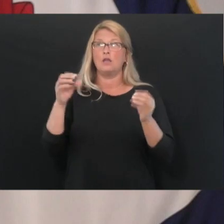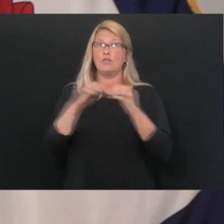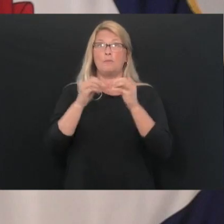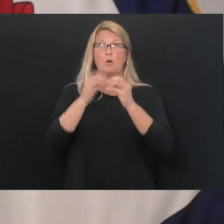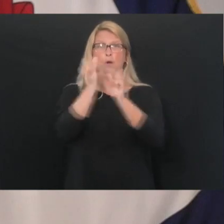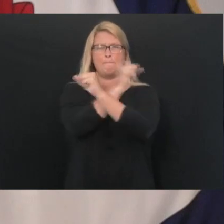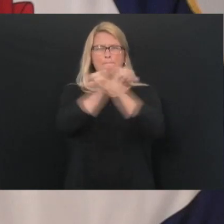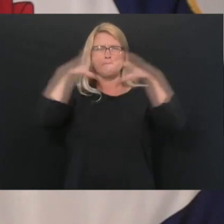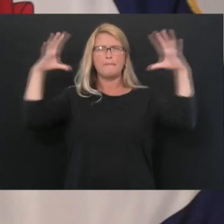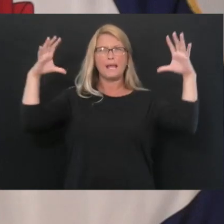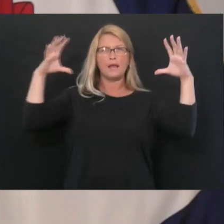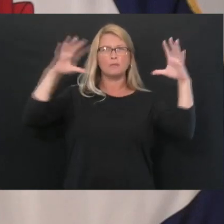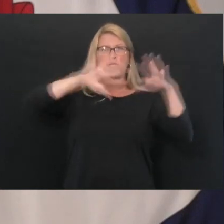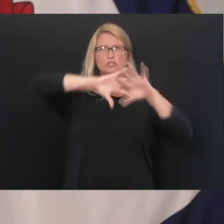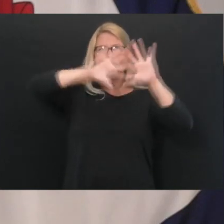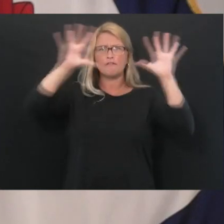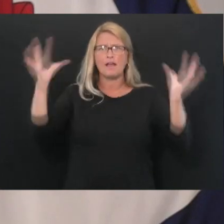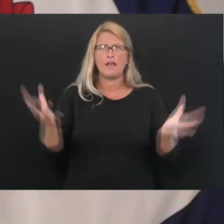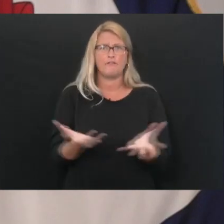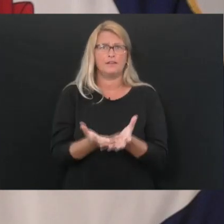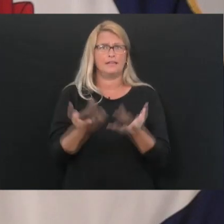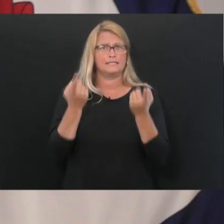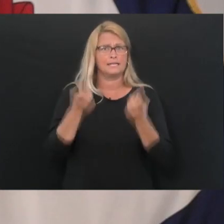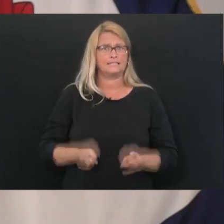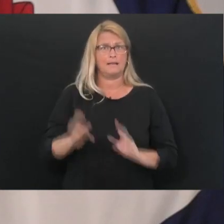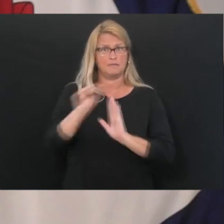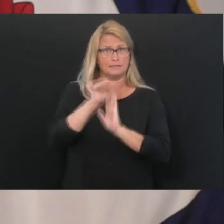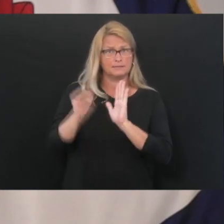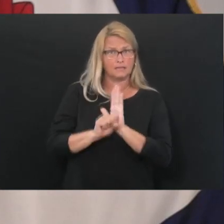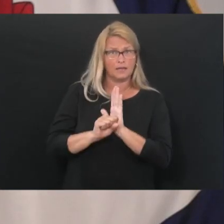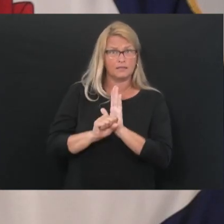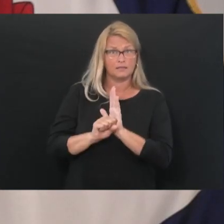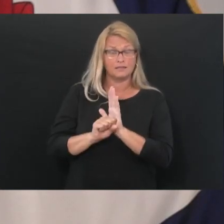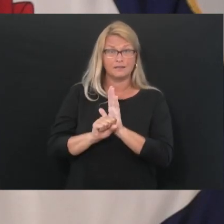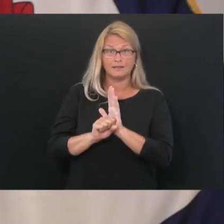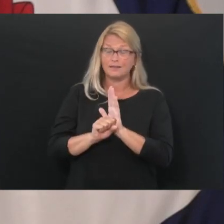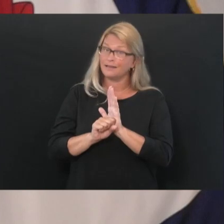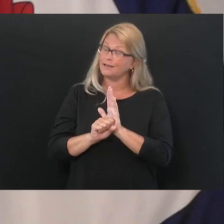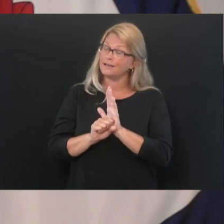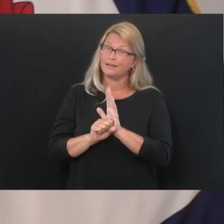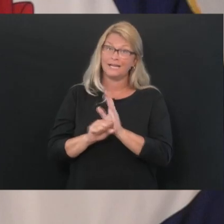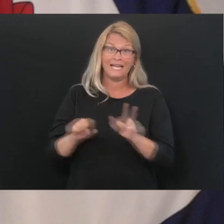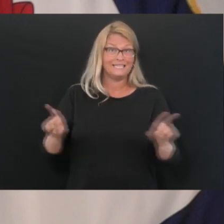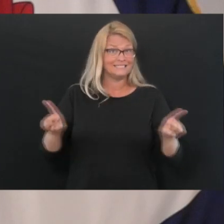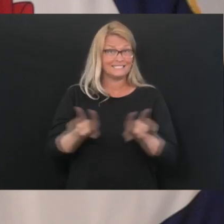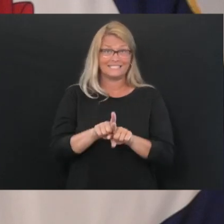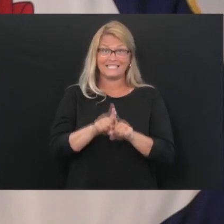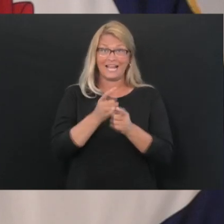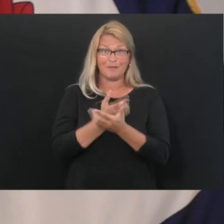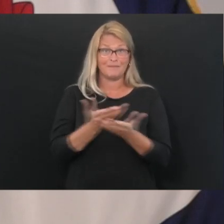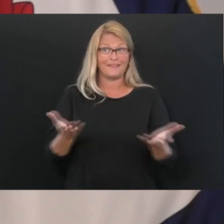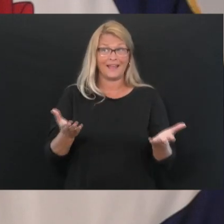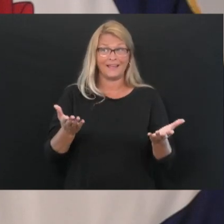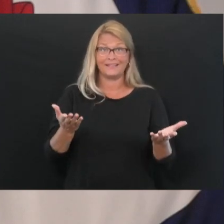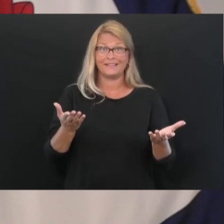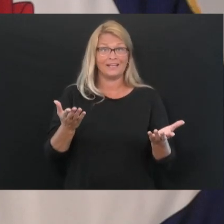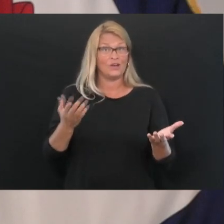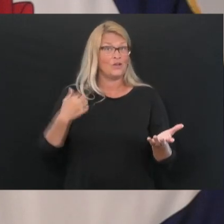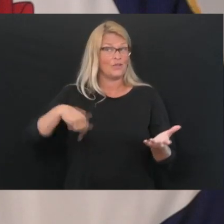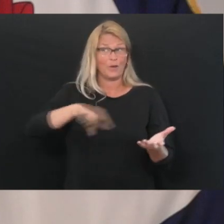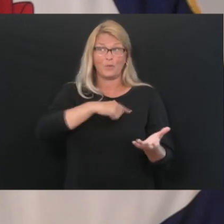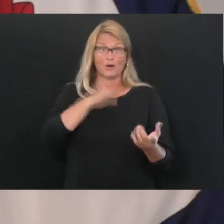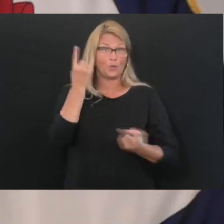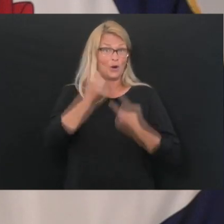on across the state is the same broader that everybody is worried about across